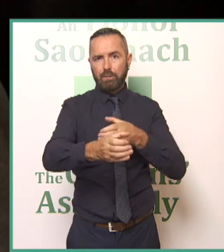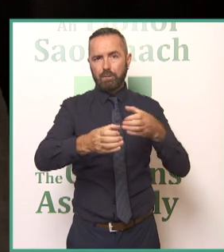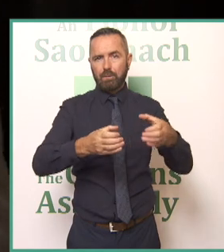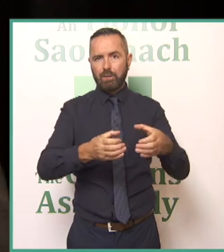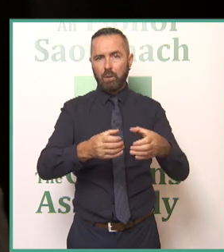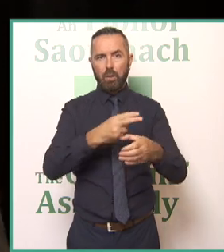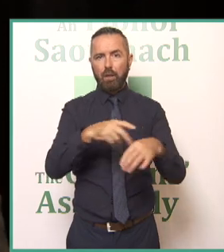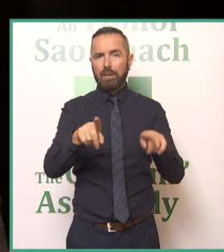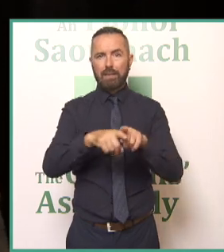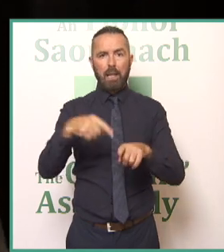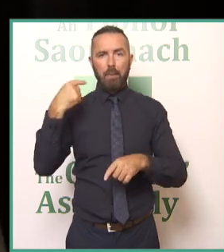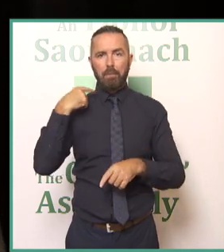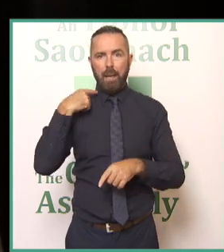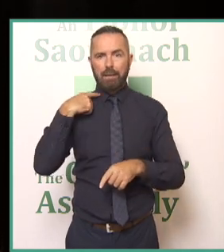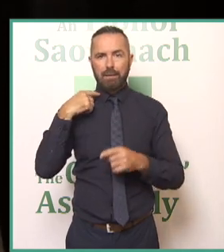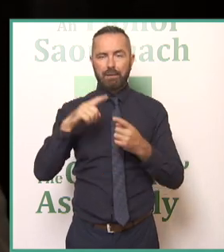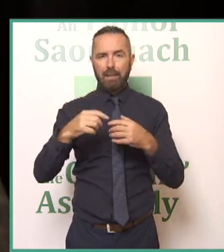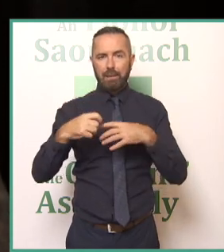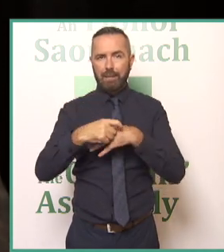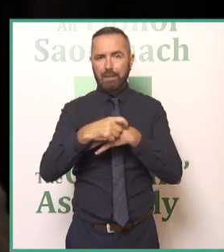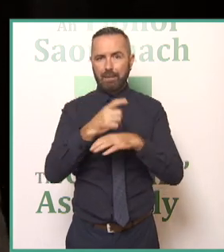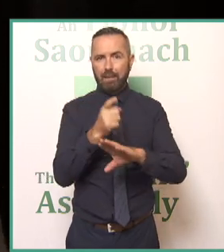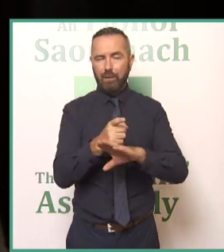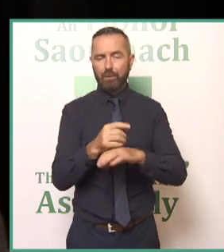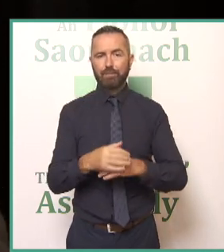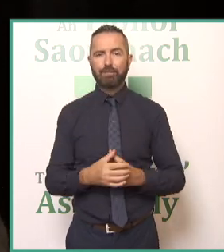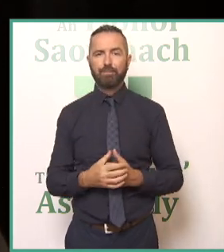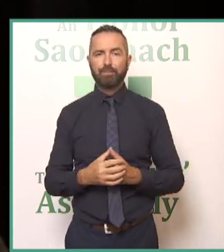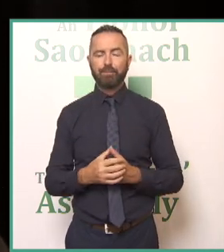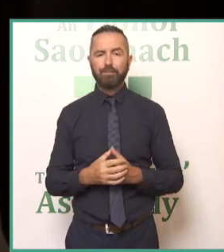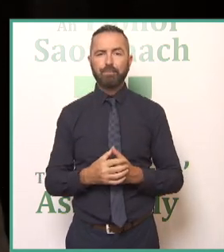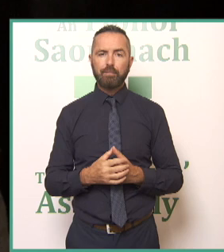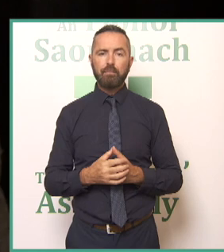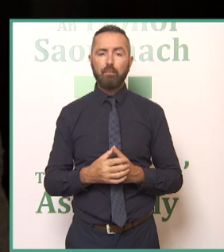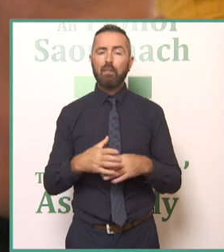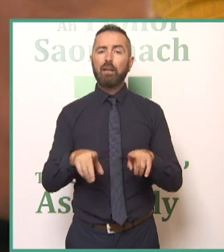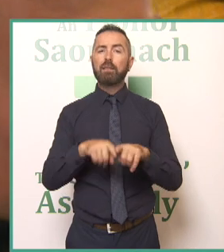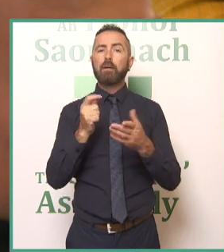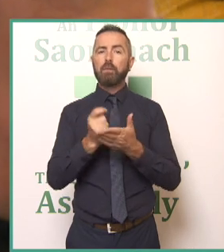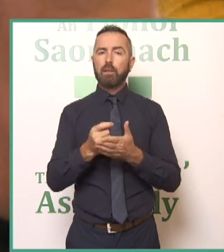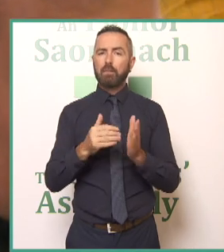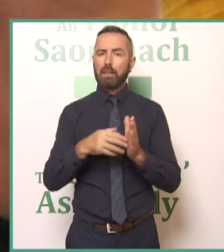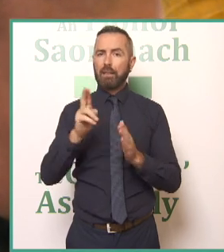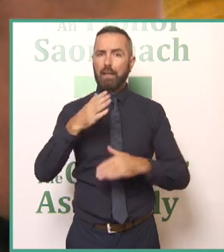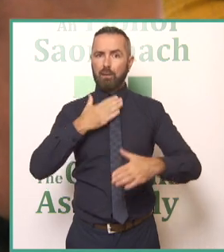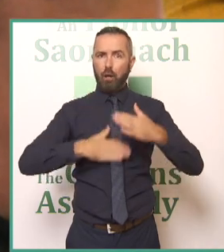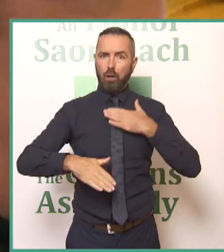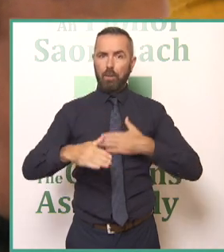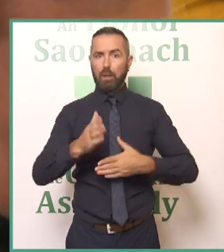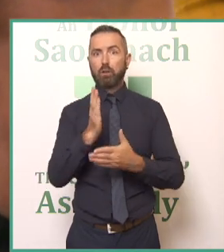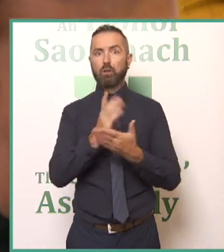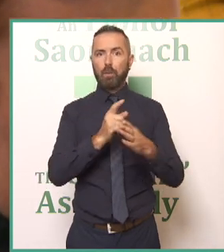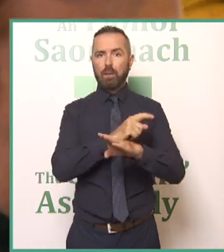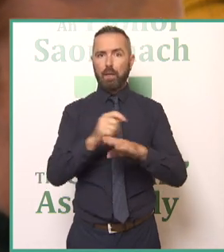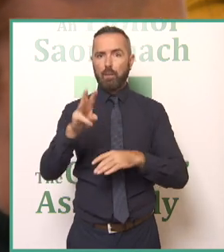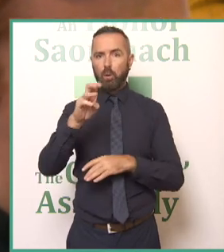pest and disease burden. But at the same time, we can tolerate a certain amount of arable weeds, which are positive for